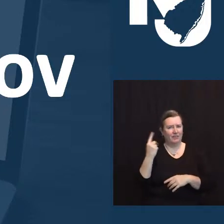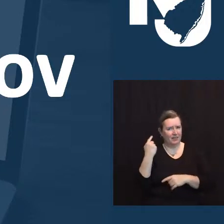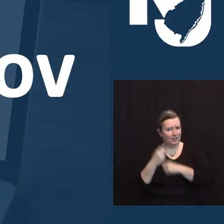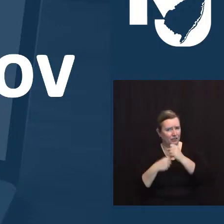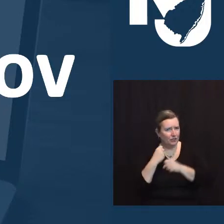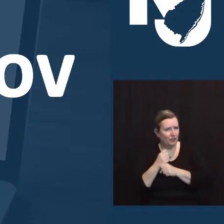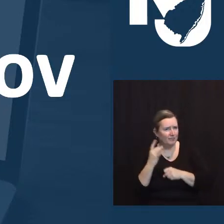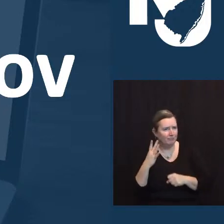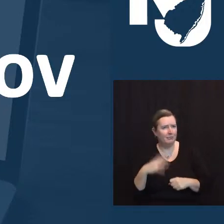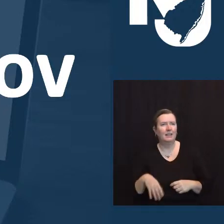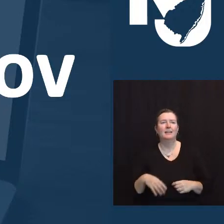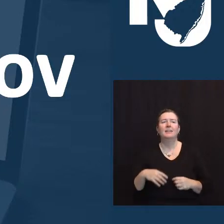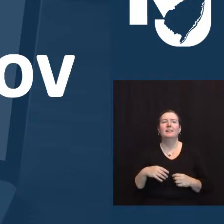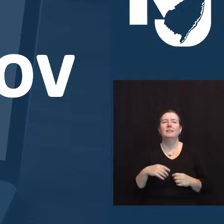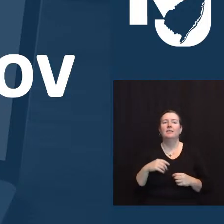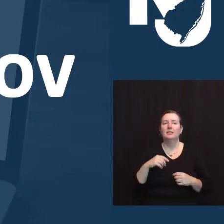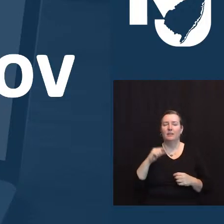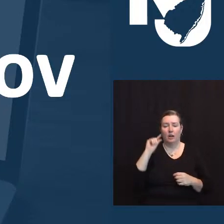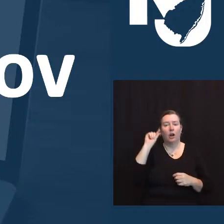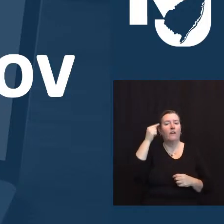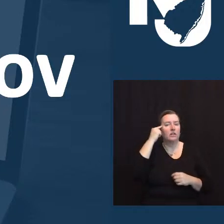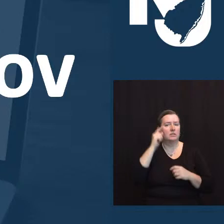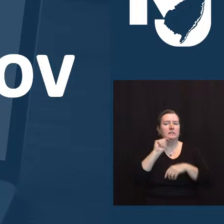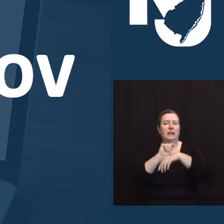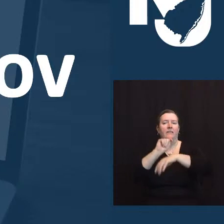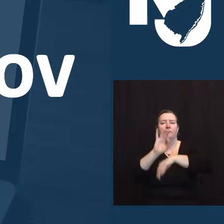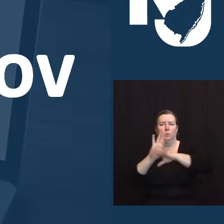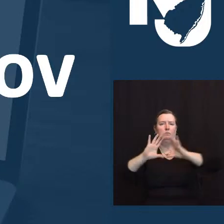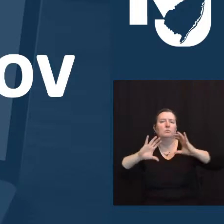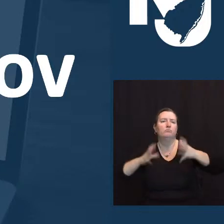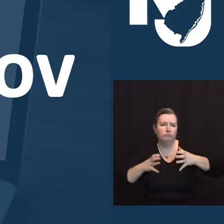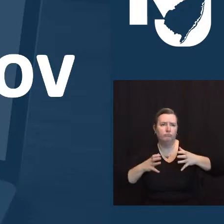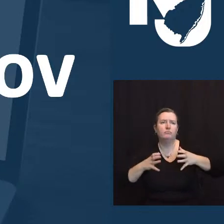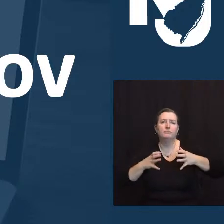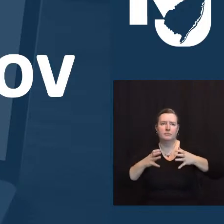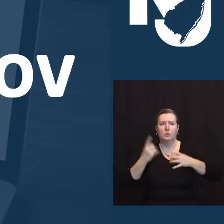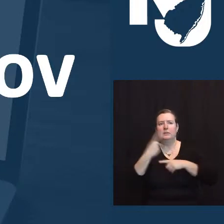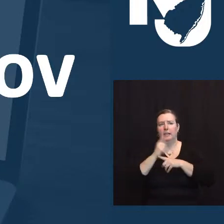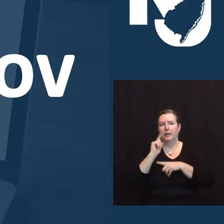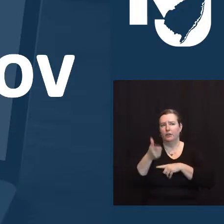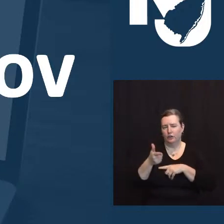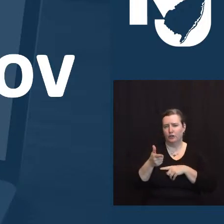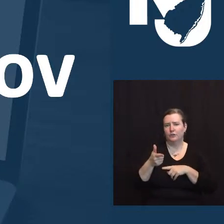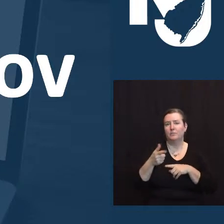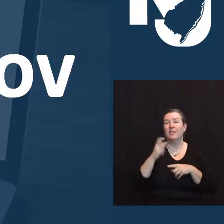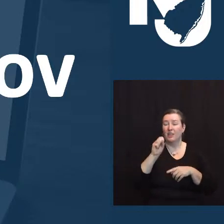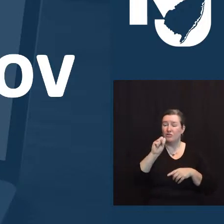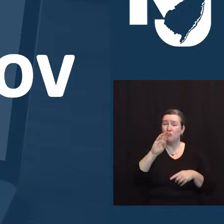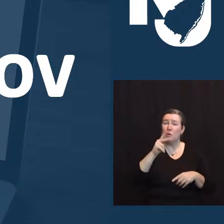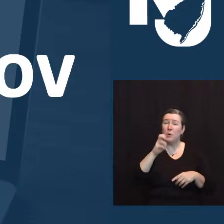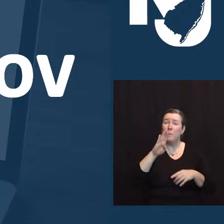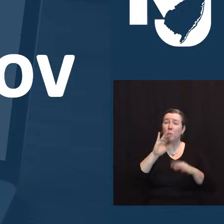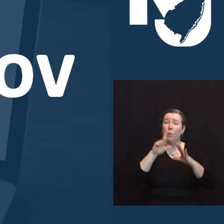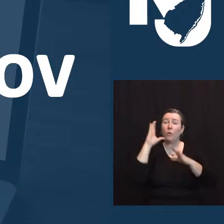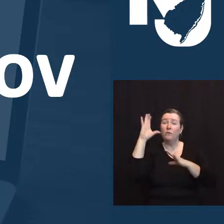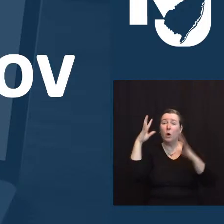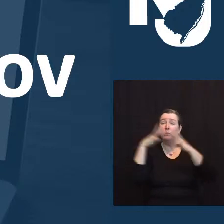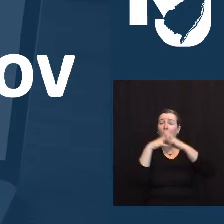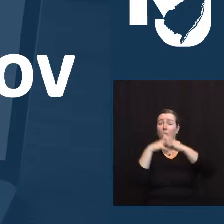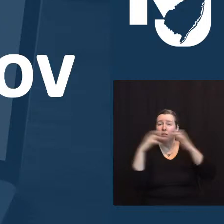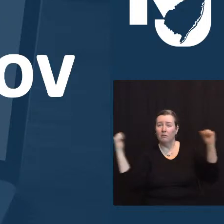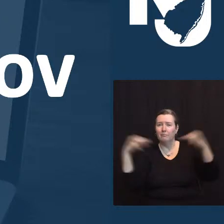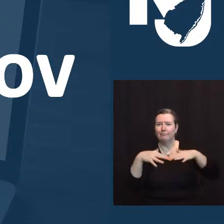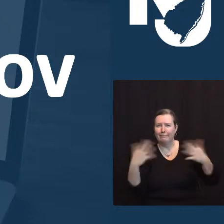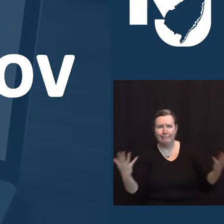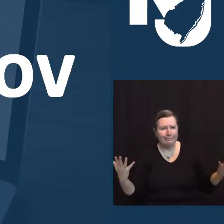government-wide task force a few days later on Super Bowl Sunday, February 2nd, which is still in effect, and you and Pat are still overseeing